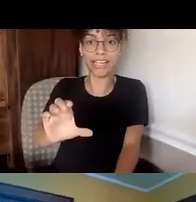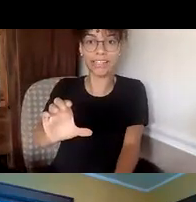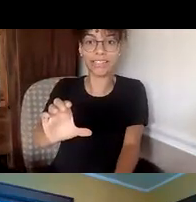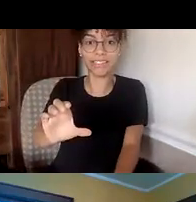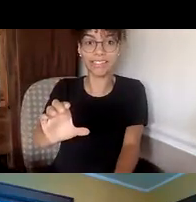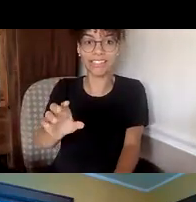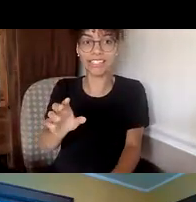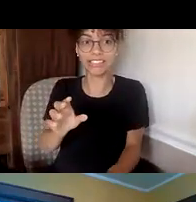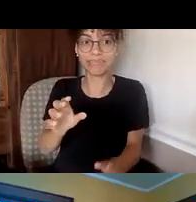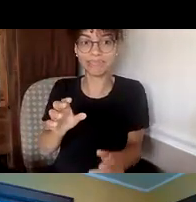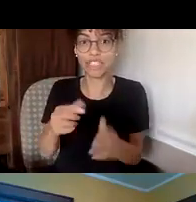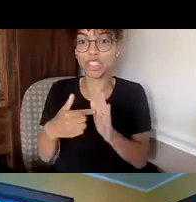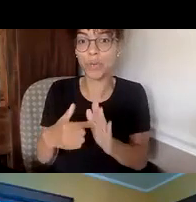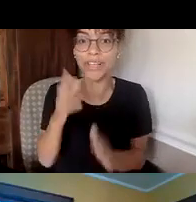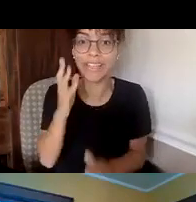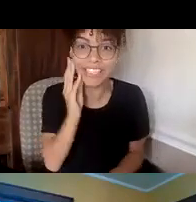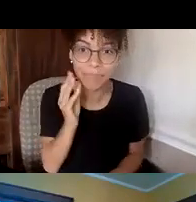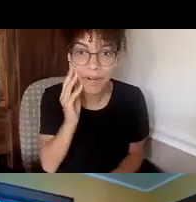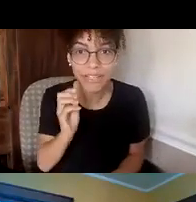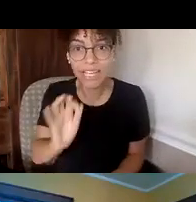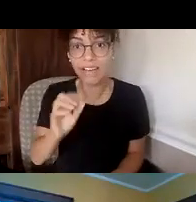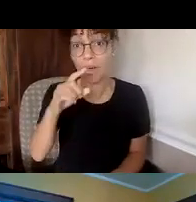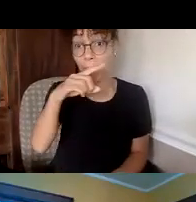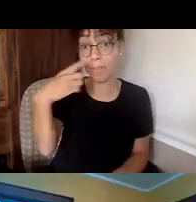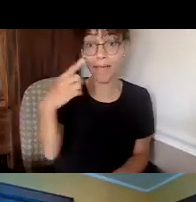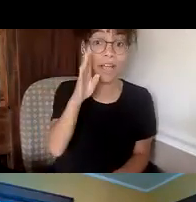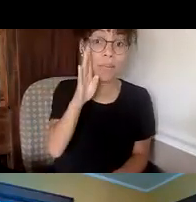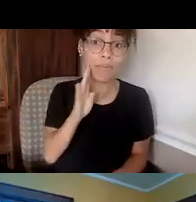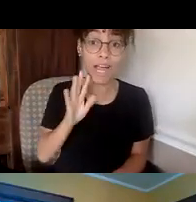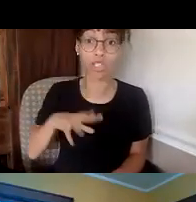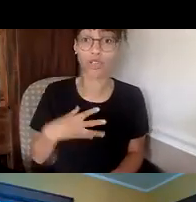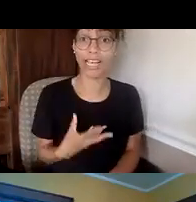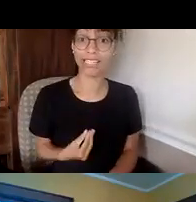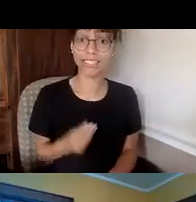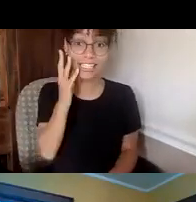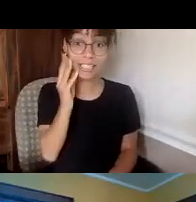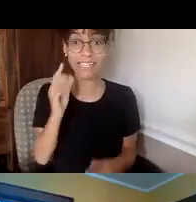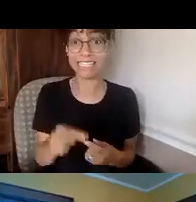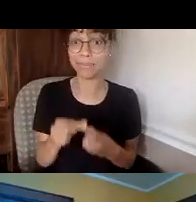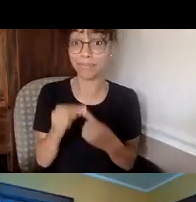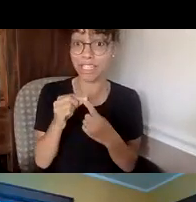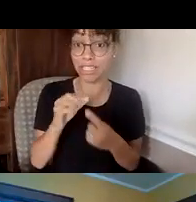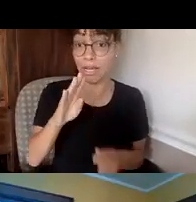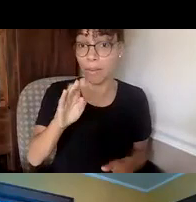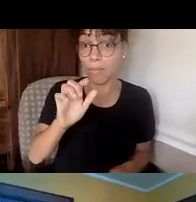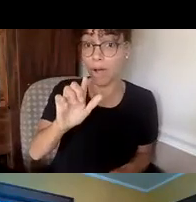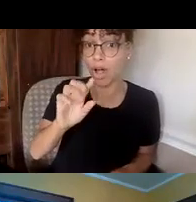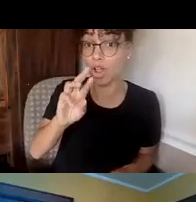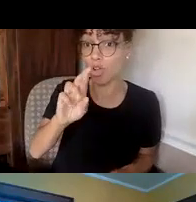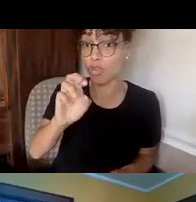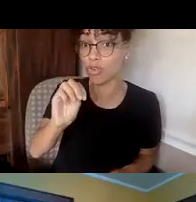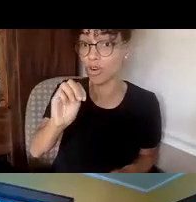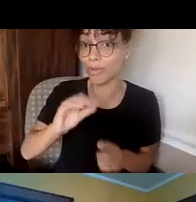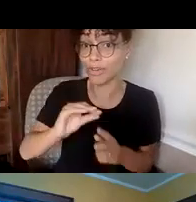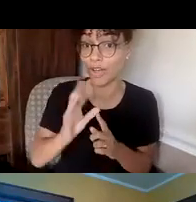experience of the Black and brown trans experience, especially ballroom culture, is a show called Poise on